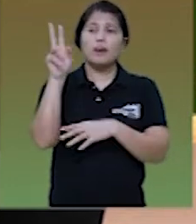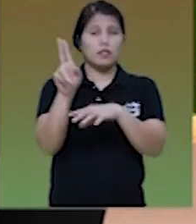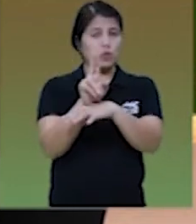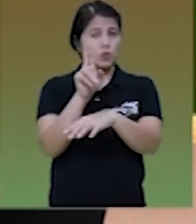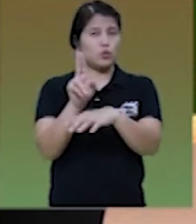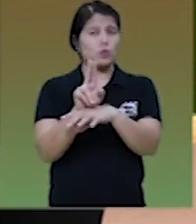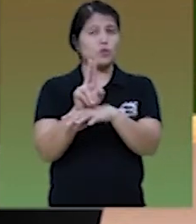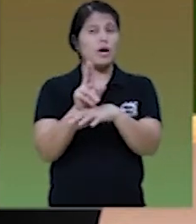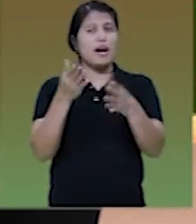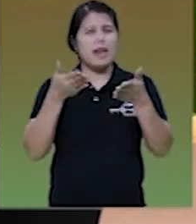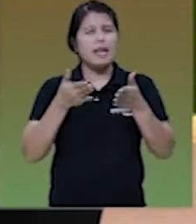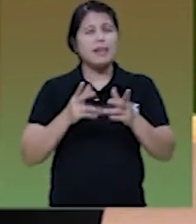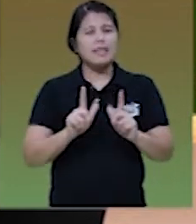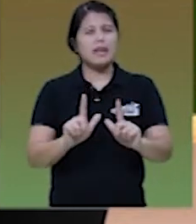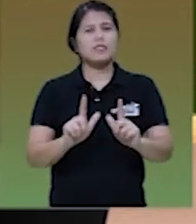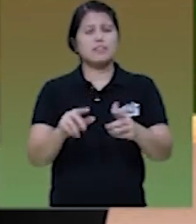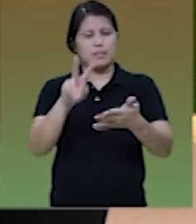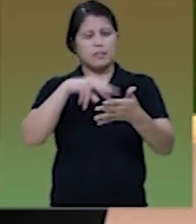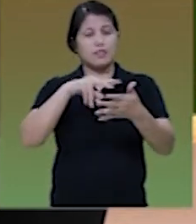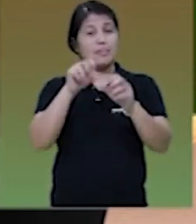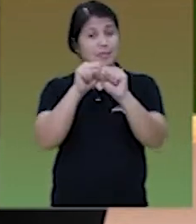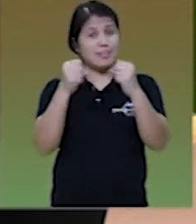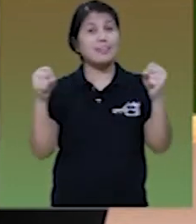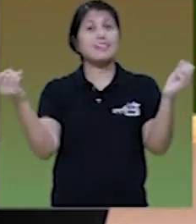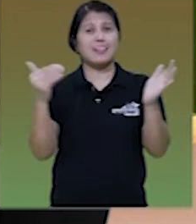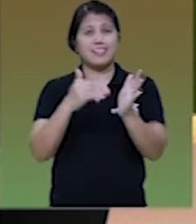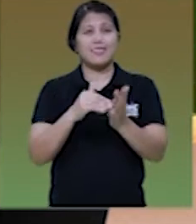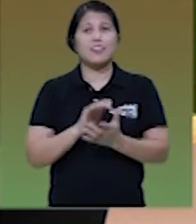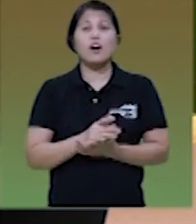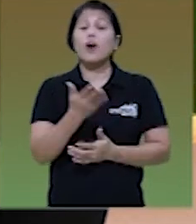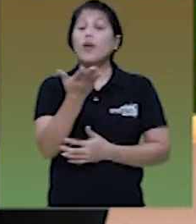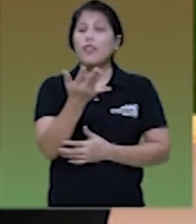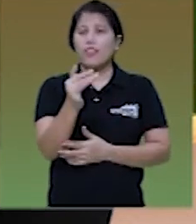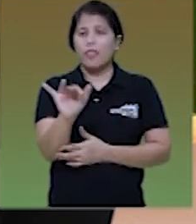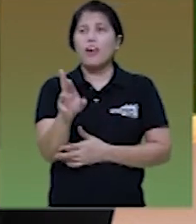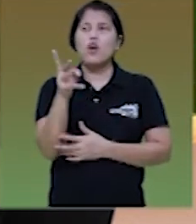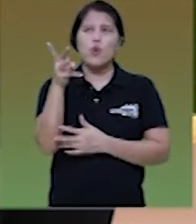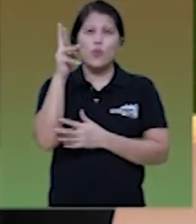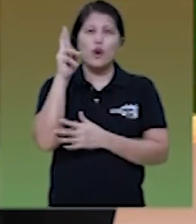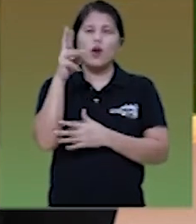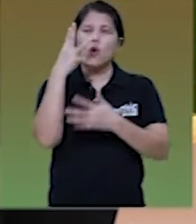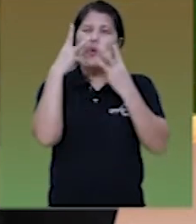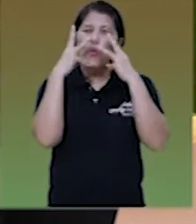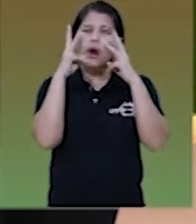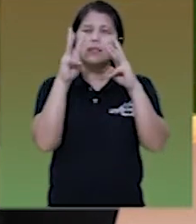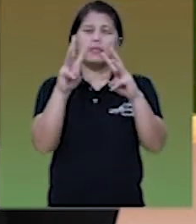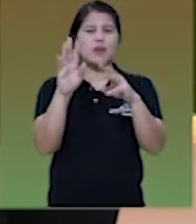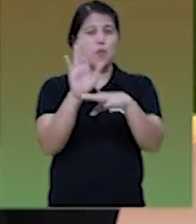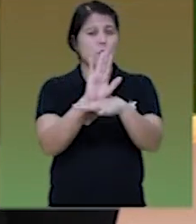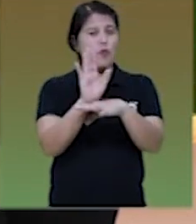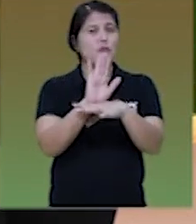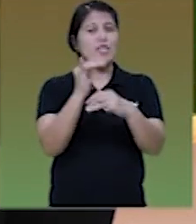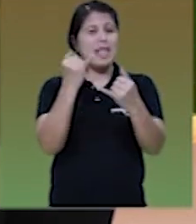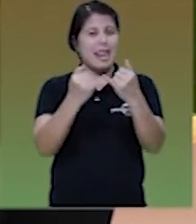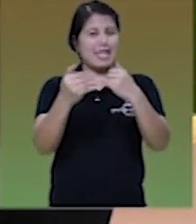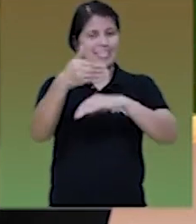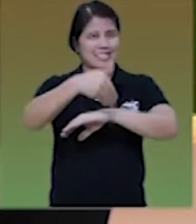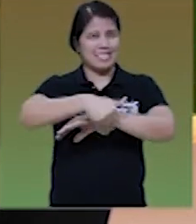used. Let's read the sentence again. They were watching a movie last